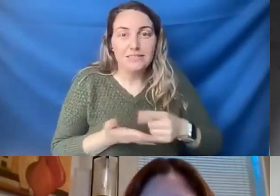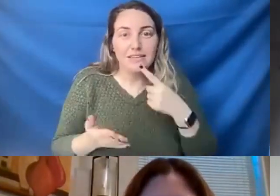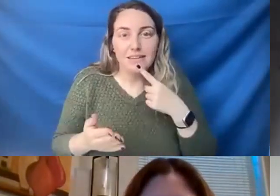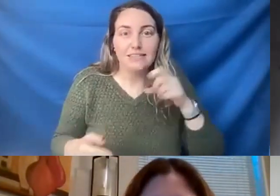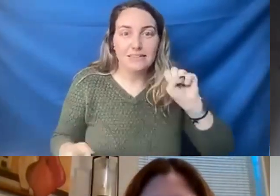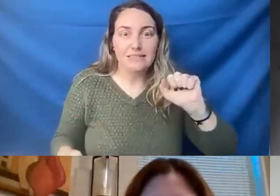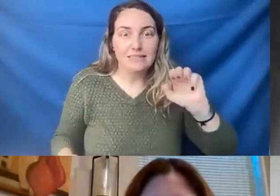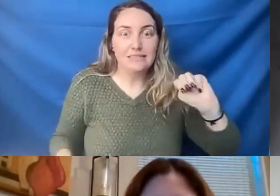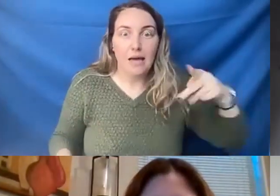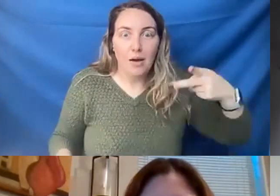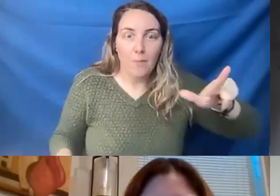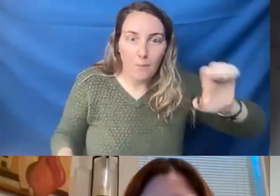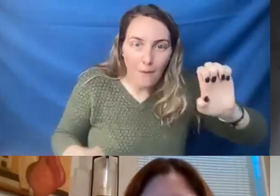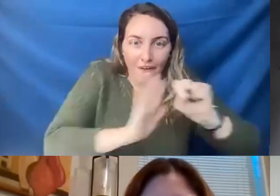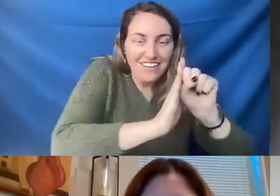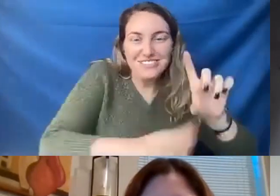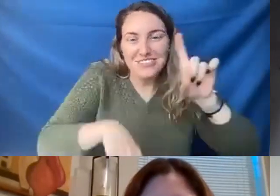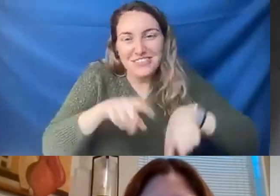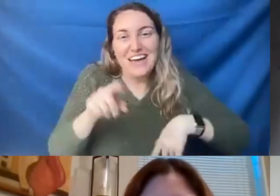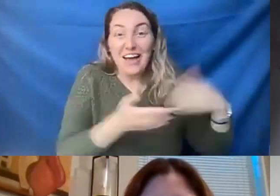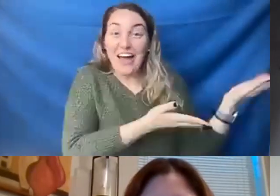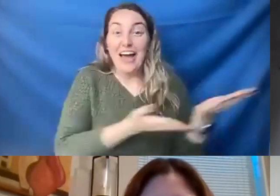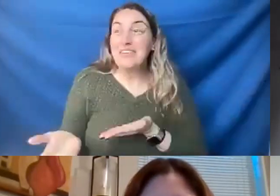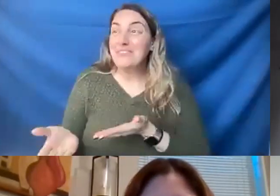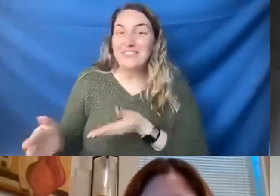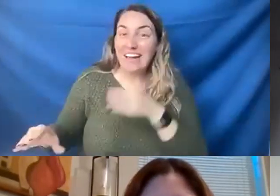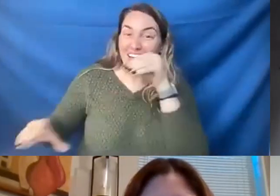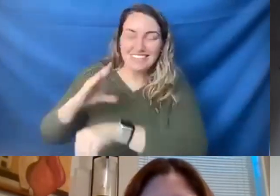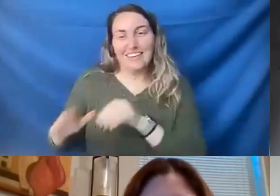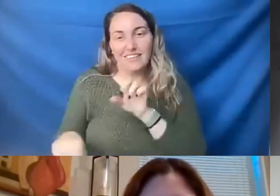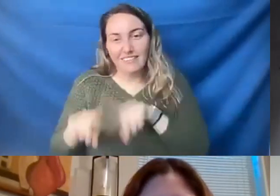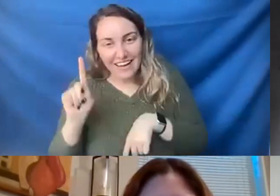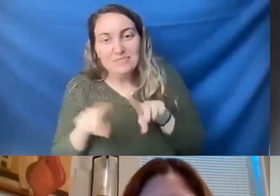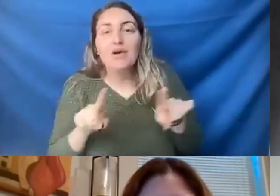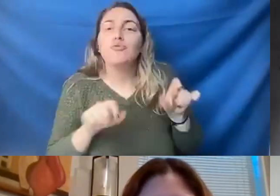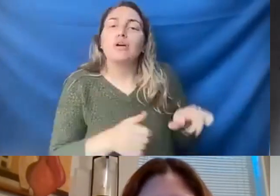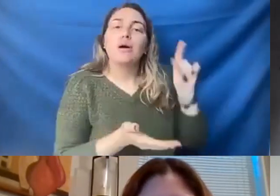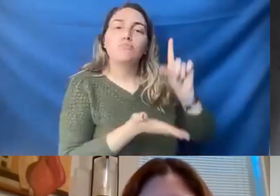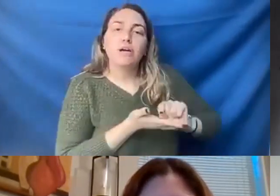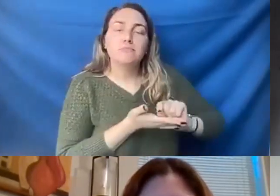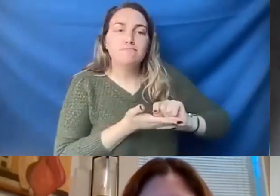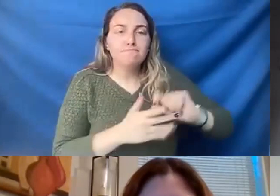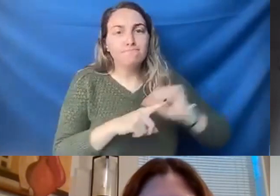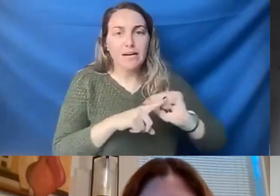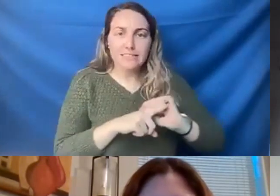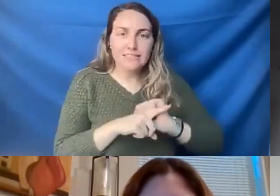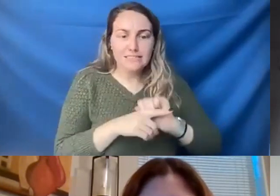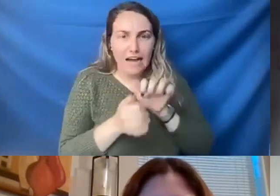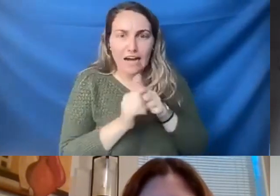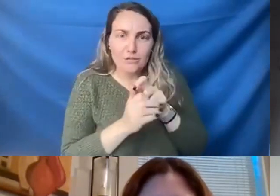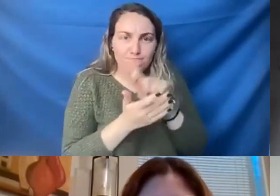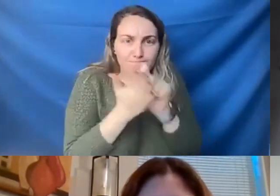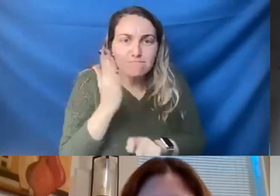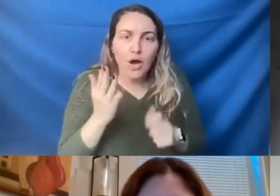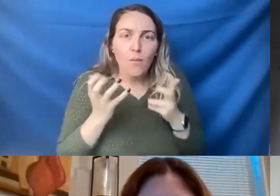print it out and take it to the poll site and put it in the scanner. It's not going to accept it, but you can print it out and practice. You know, I want, you know, Allie